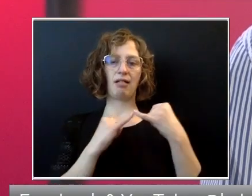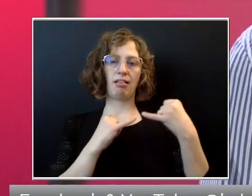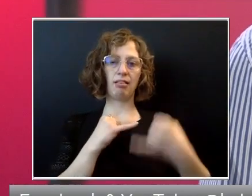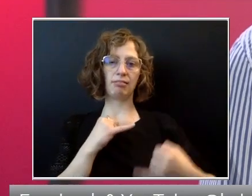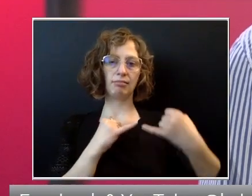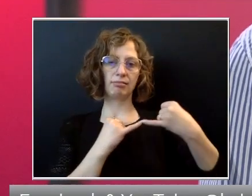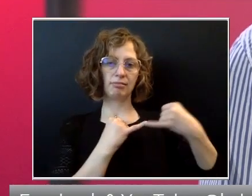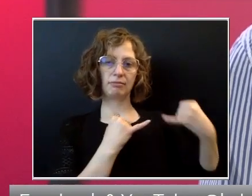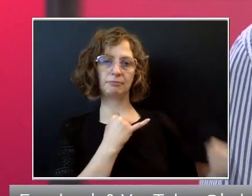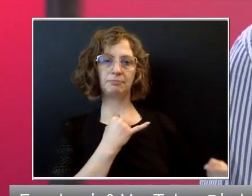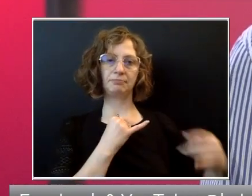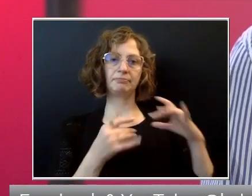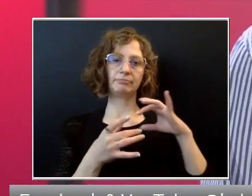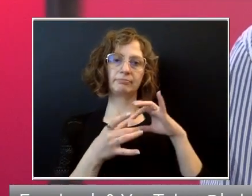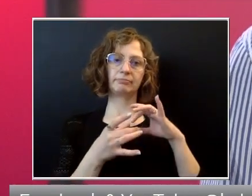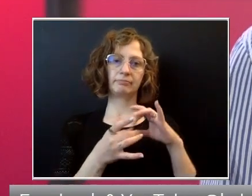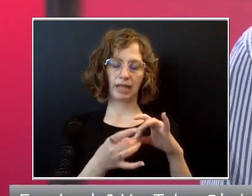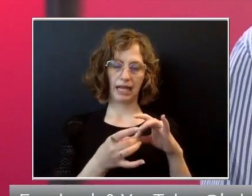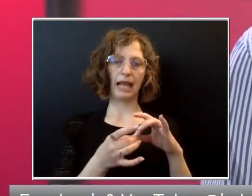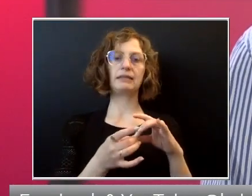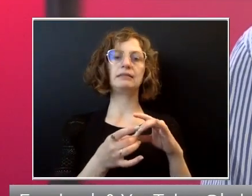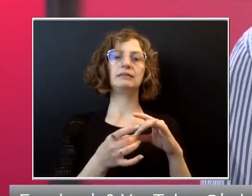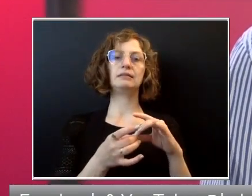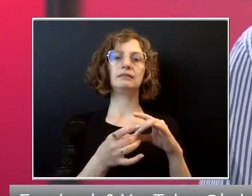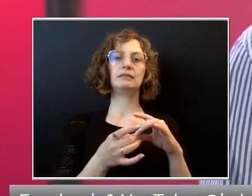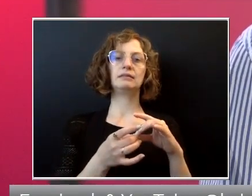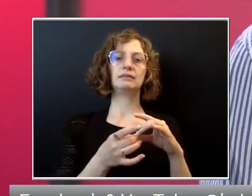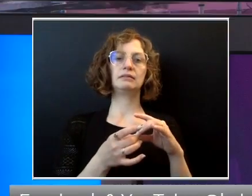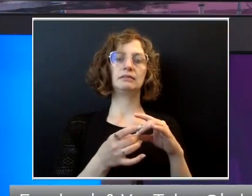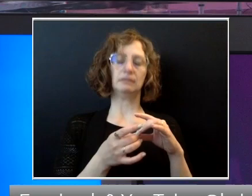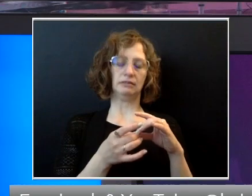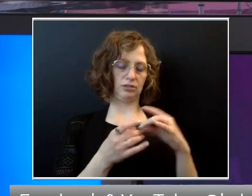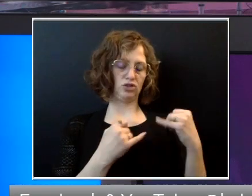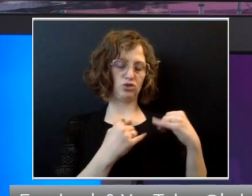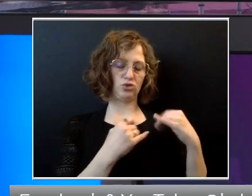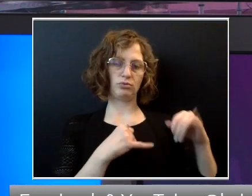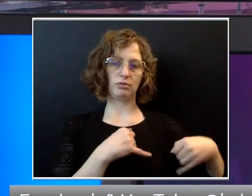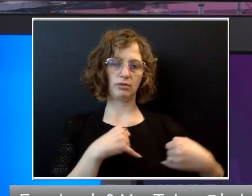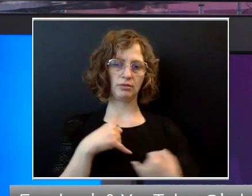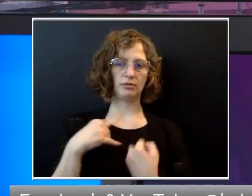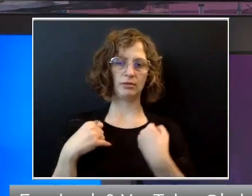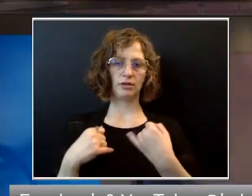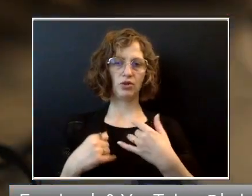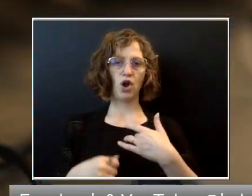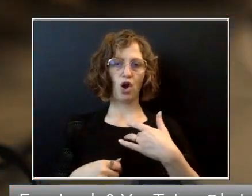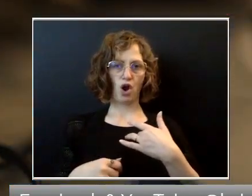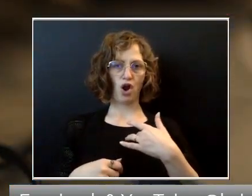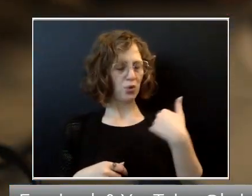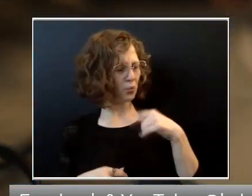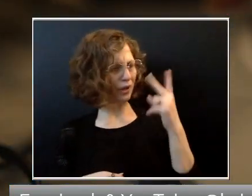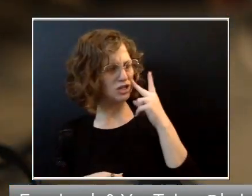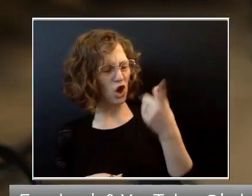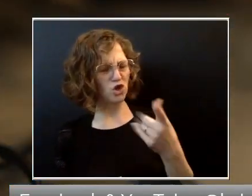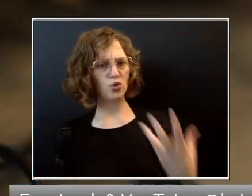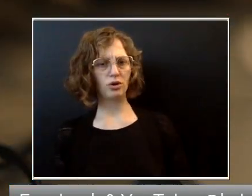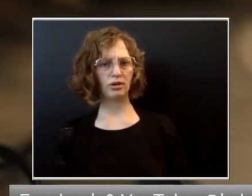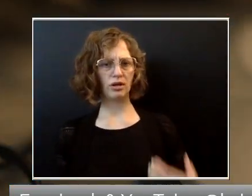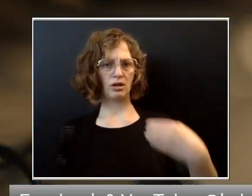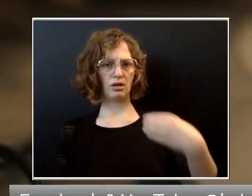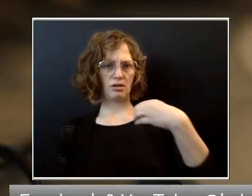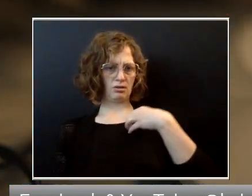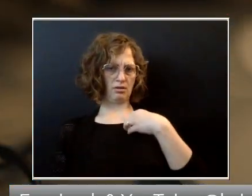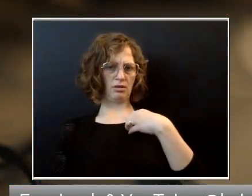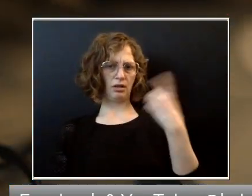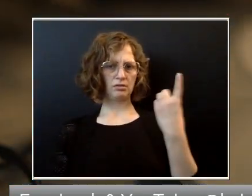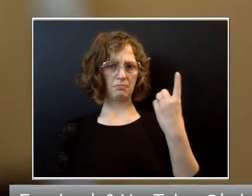the leads that advance to the heart. And we saw you in that video holding something up to your chest. Does that communicate?